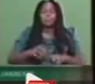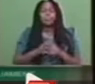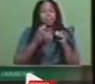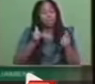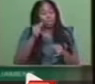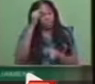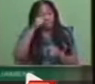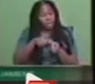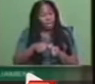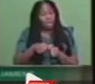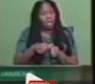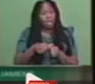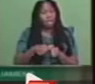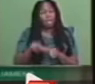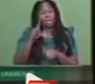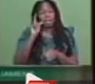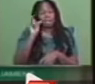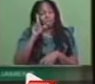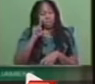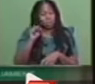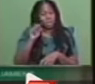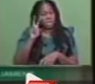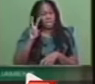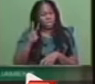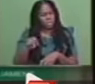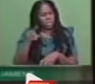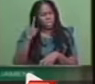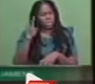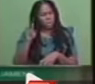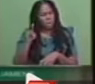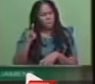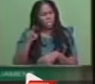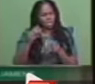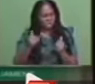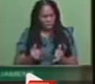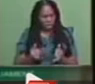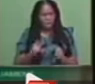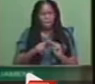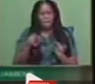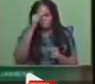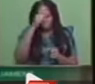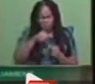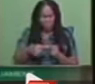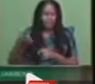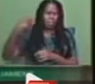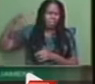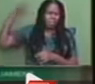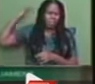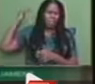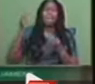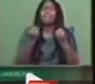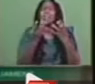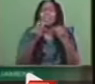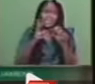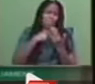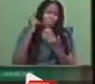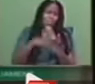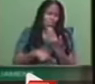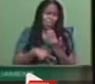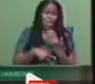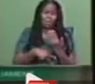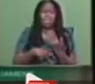by the multiplicity of projects abandoned or underfunded by this government. Several programs, they've abandoned